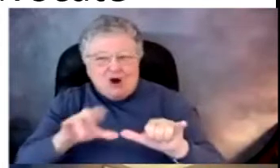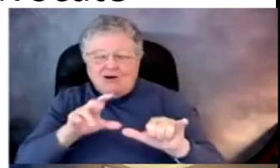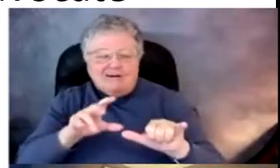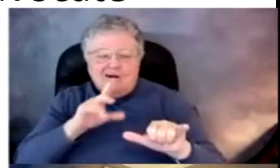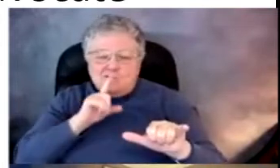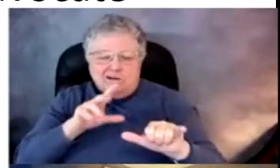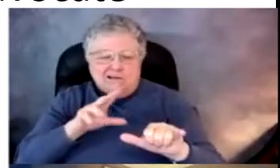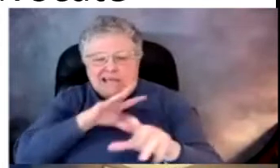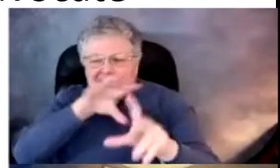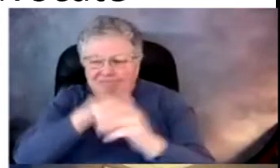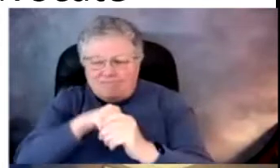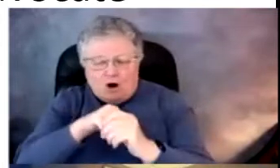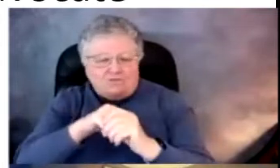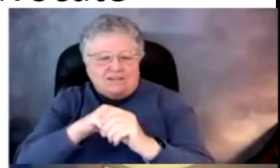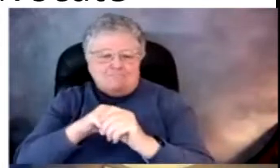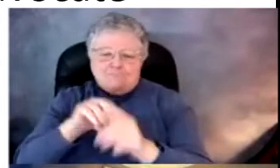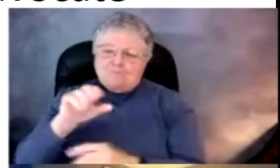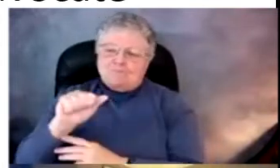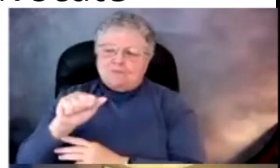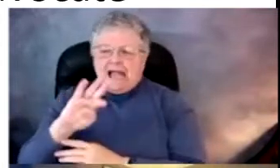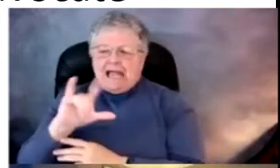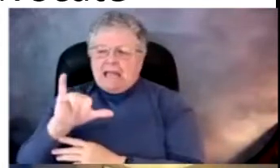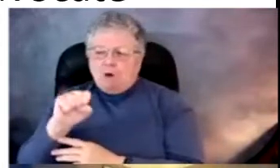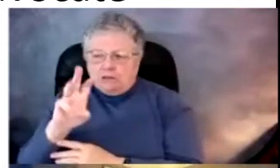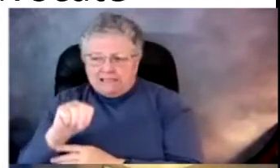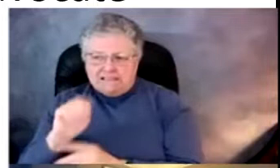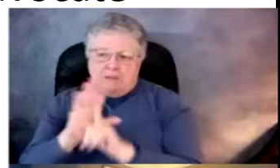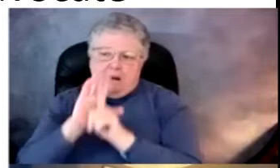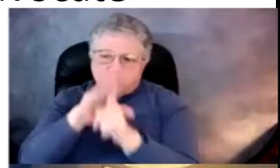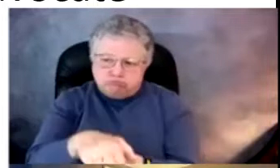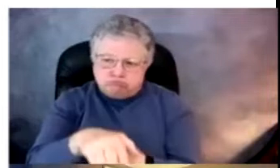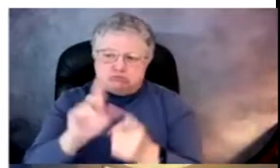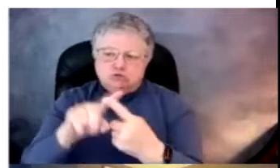to advocate for and affect change.